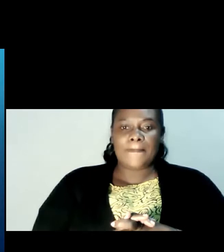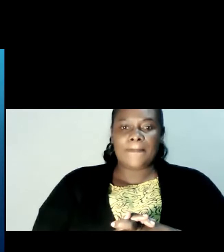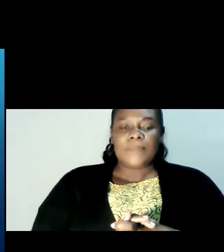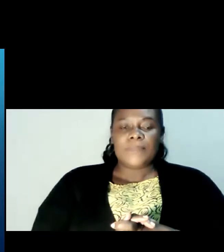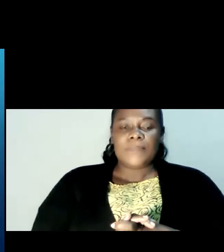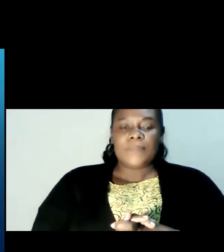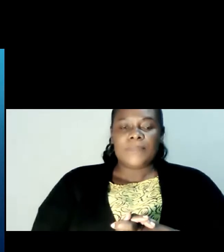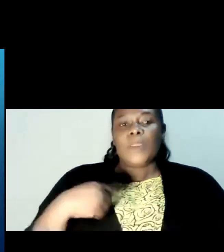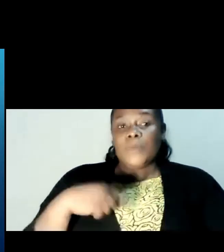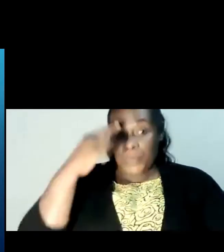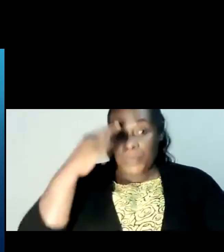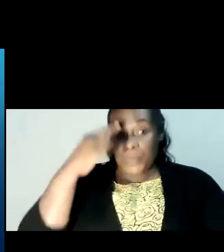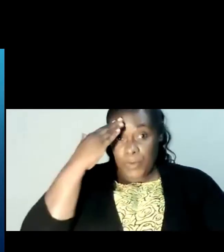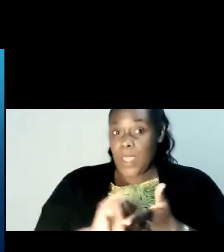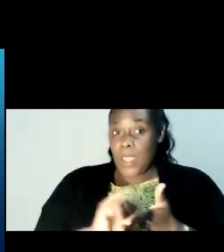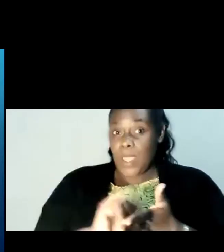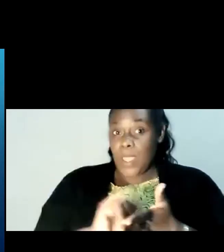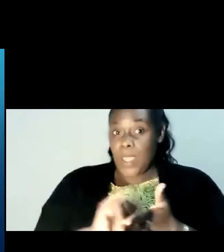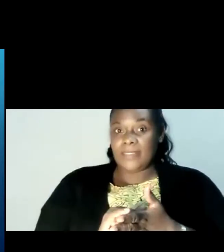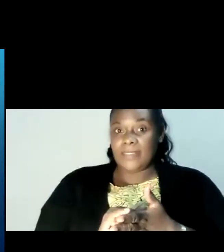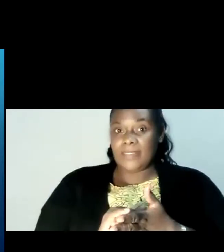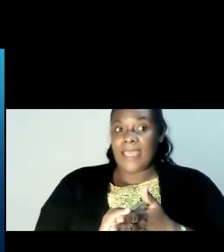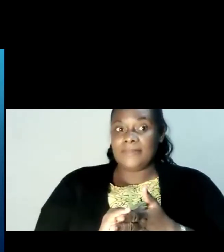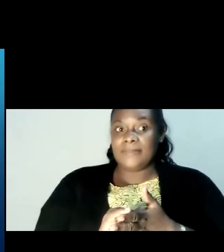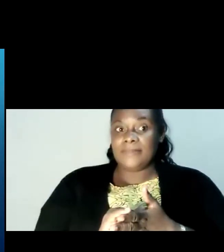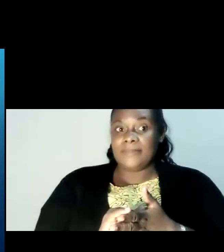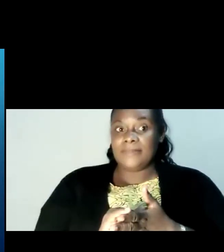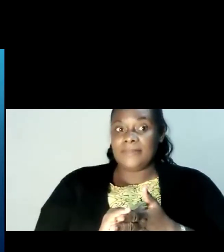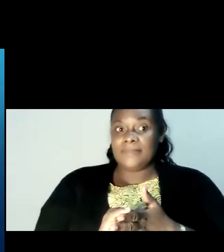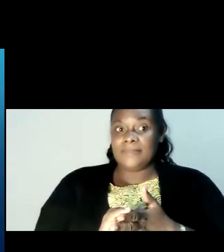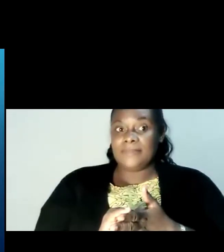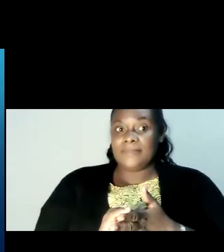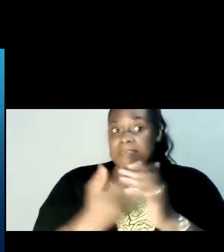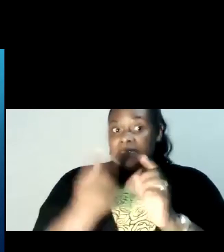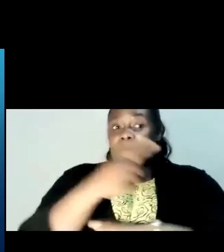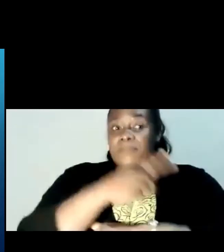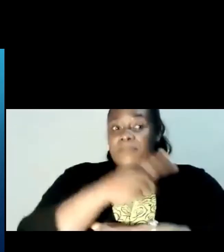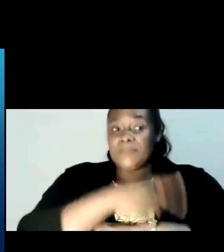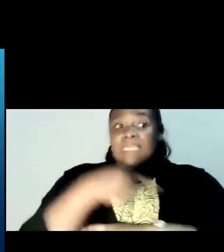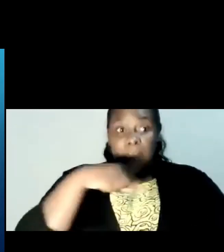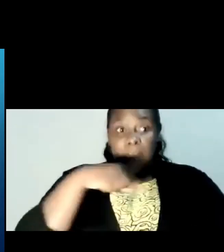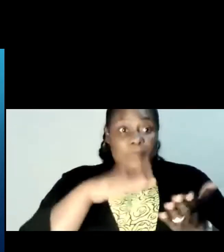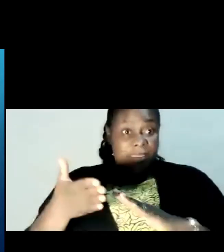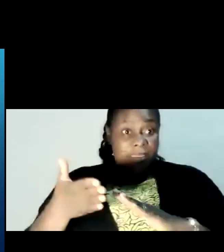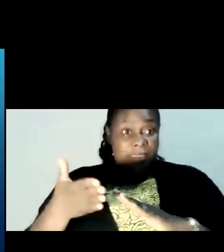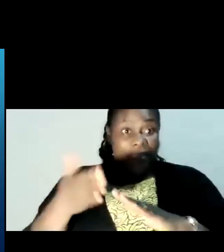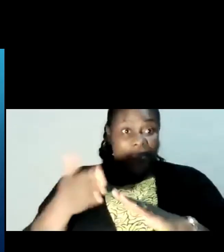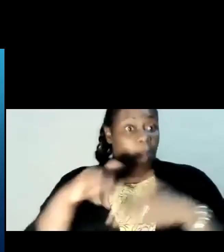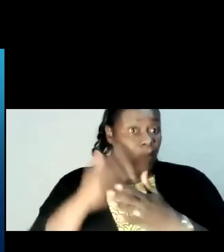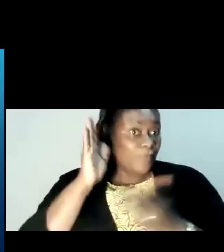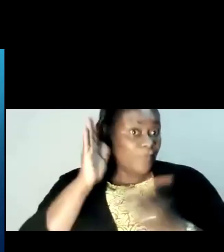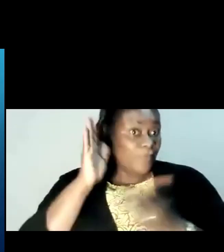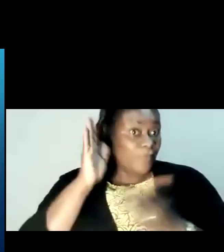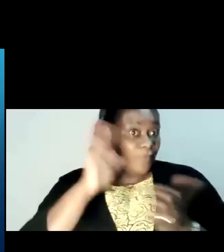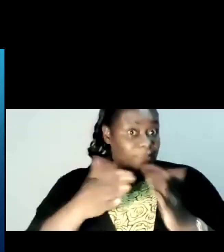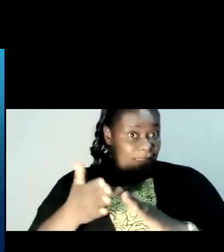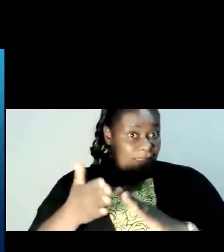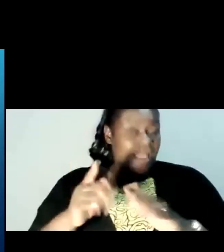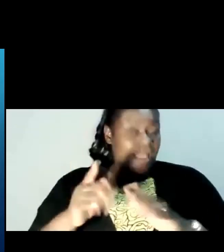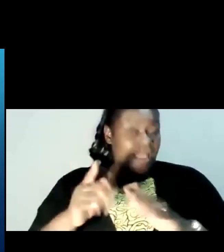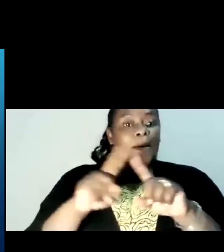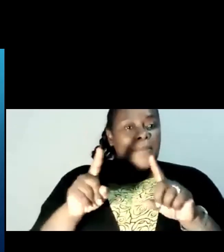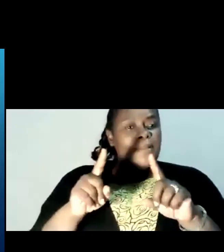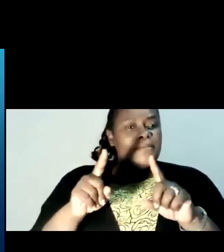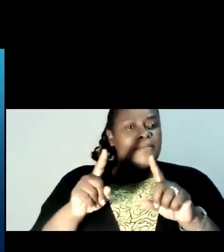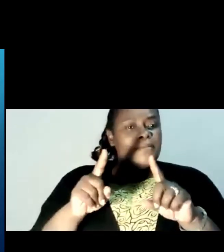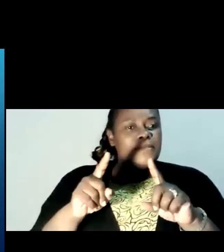something that is going to happen for most of us, for all of us, sorry. But we can reduce how